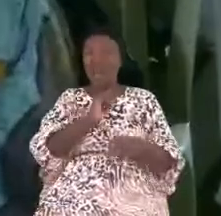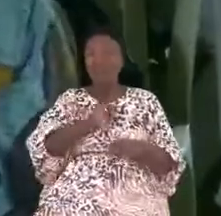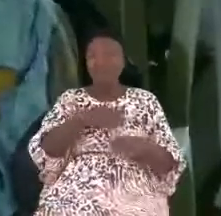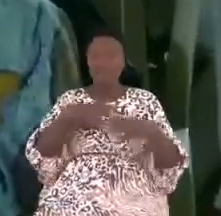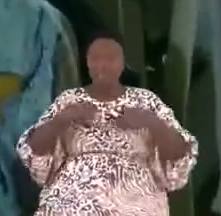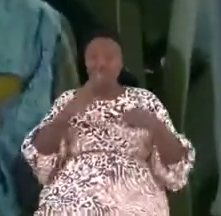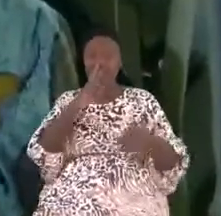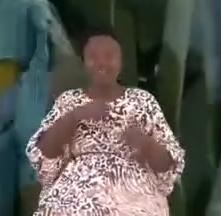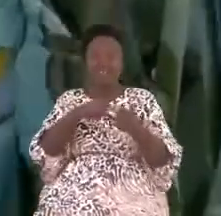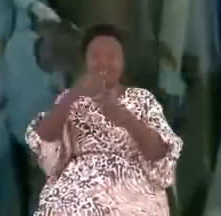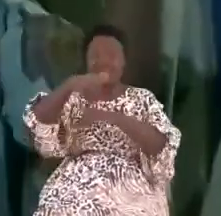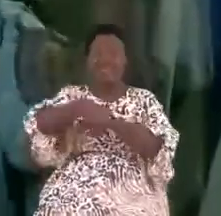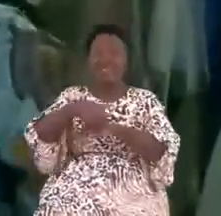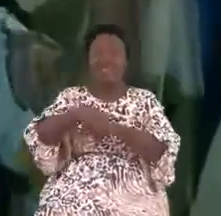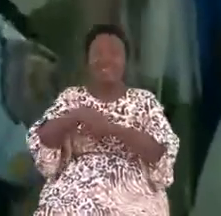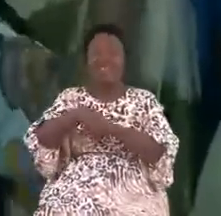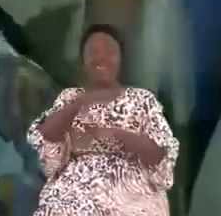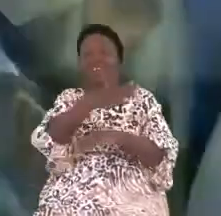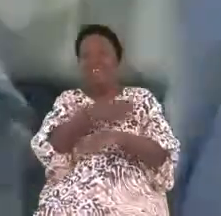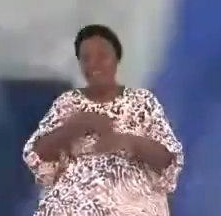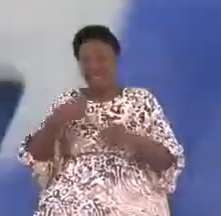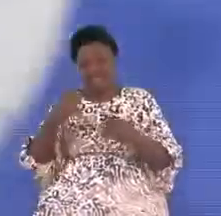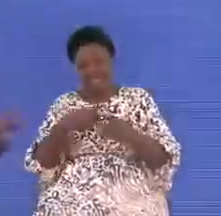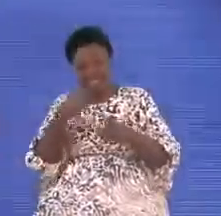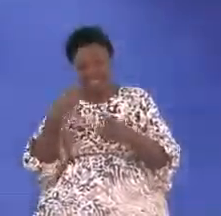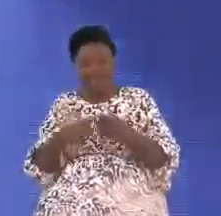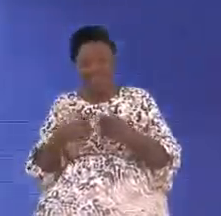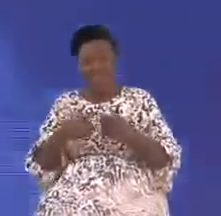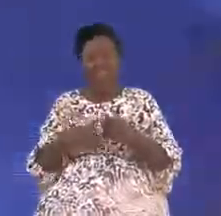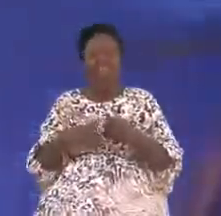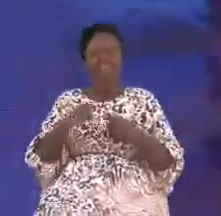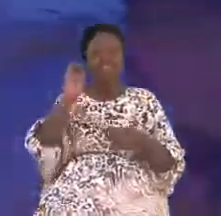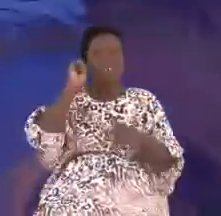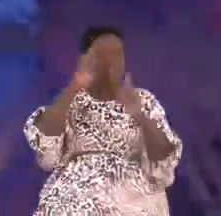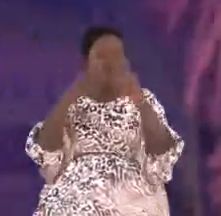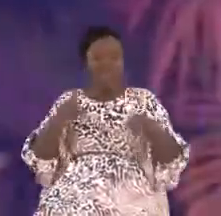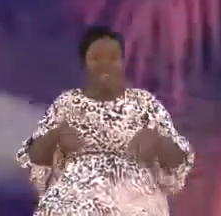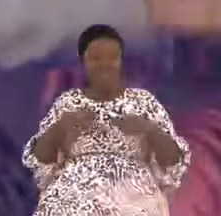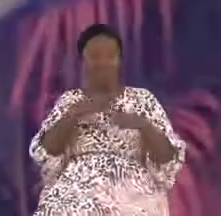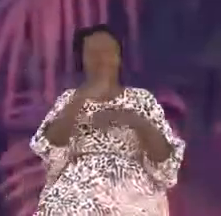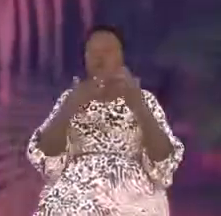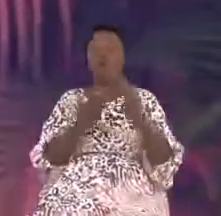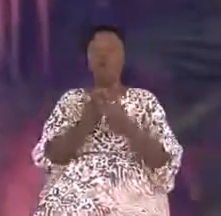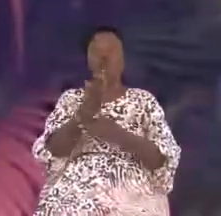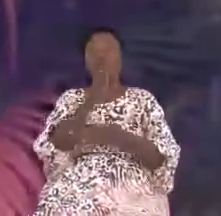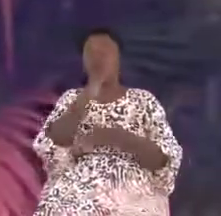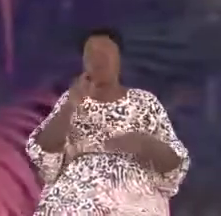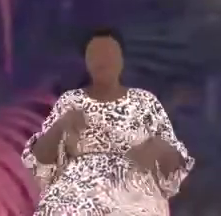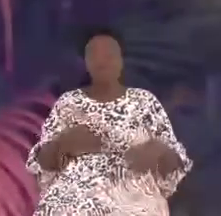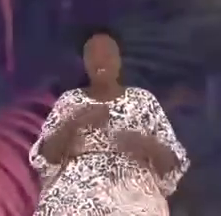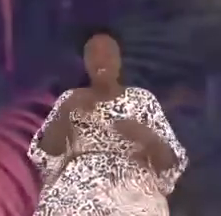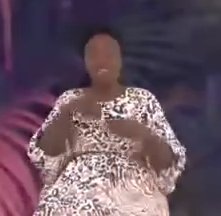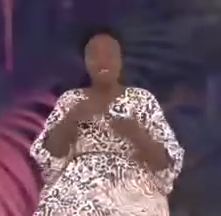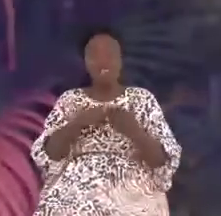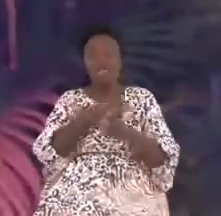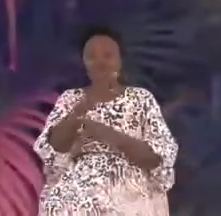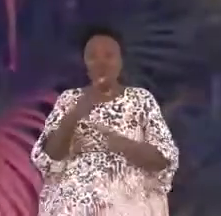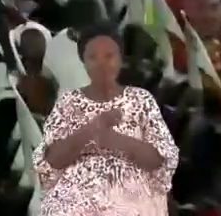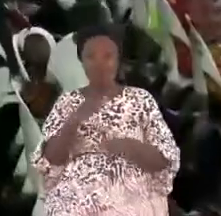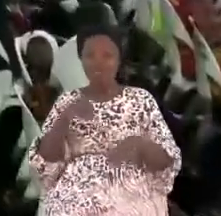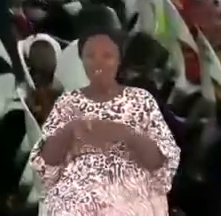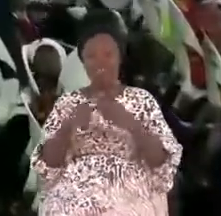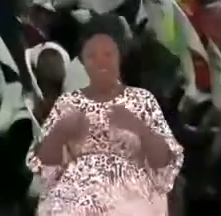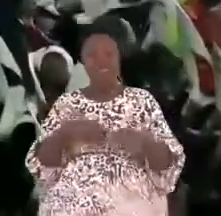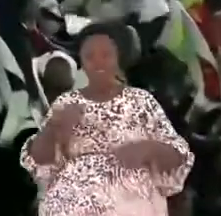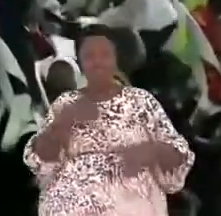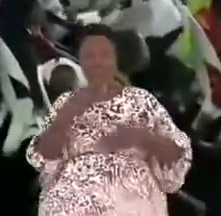tonight and then he would live the rest of his life in the joy of the lord